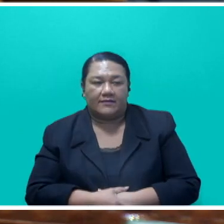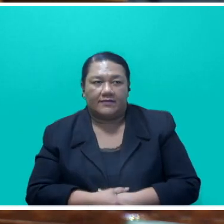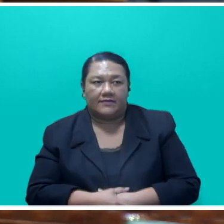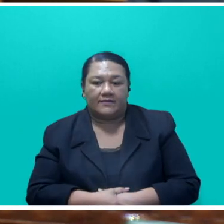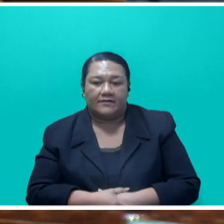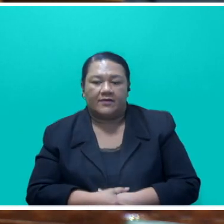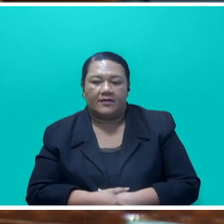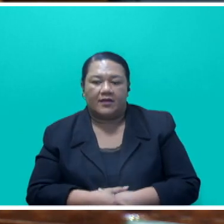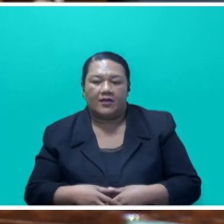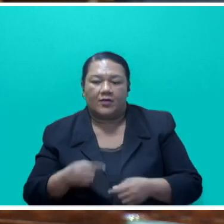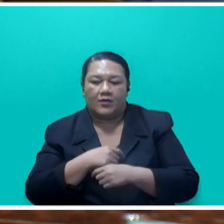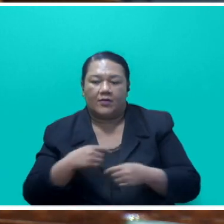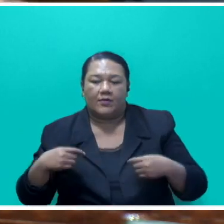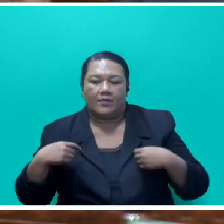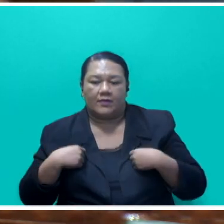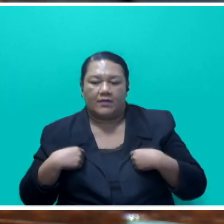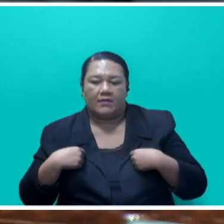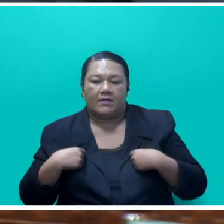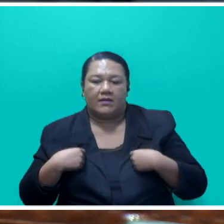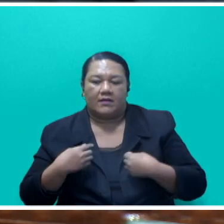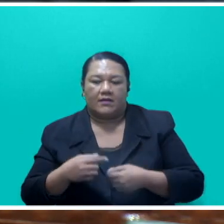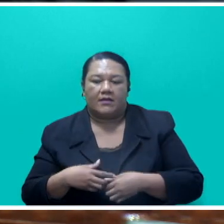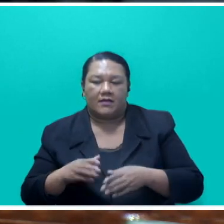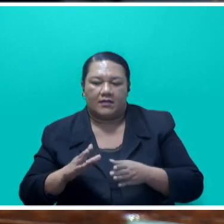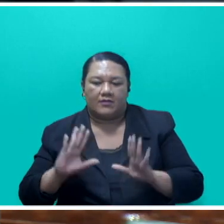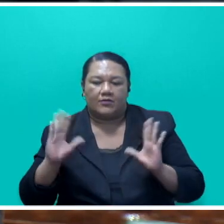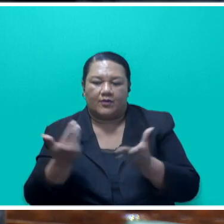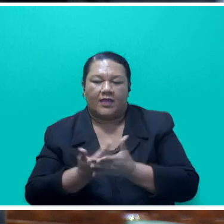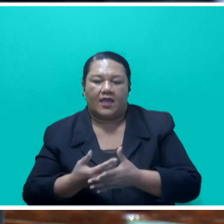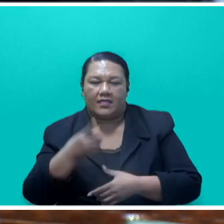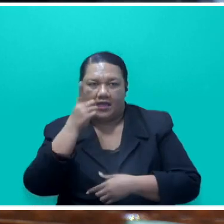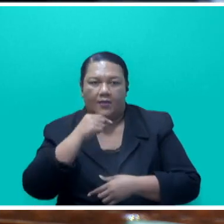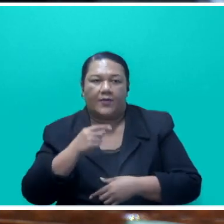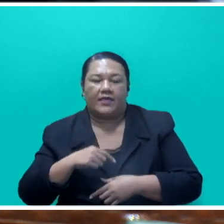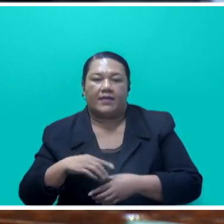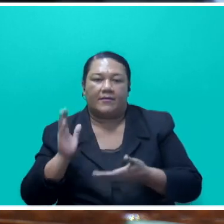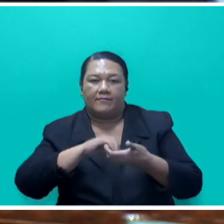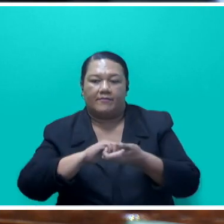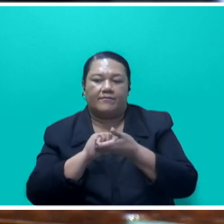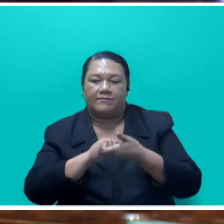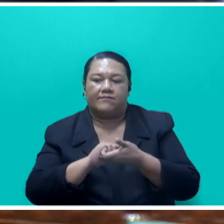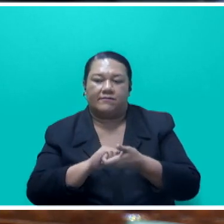popular support that His Excellency refers to is the cornerstone of a true democracy.